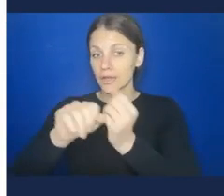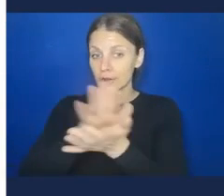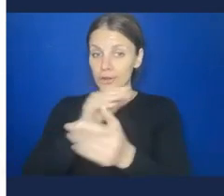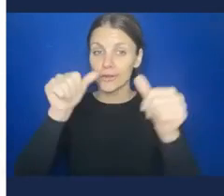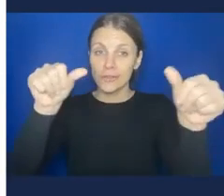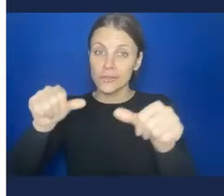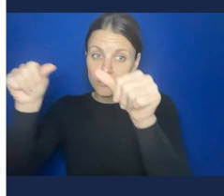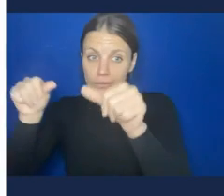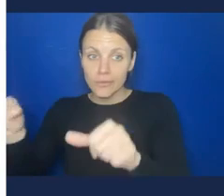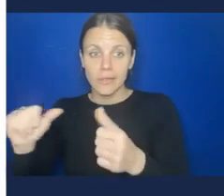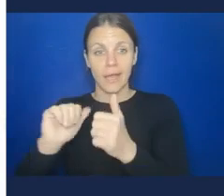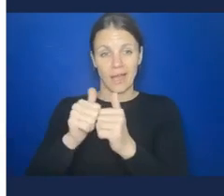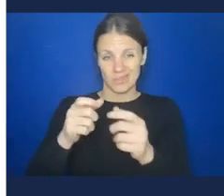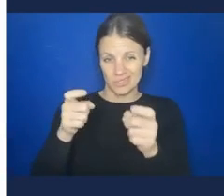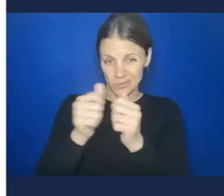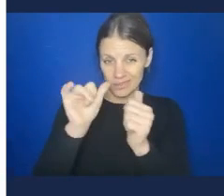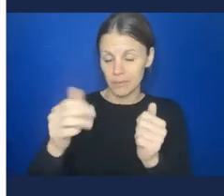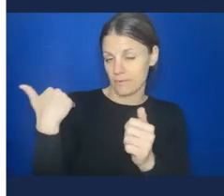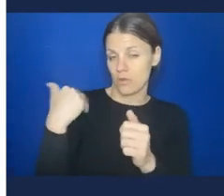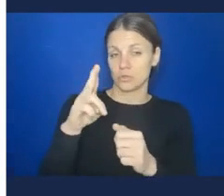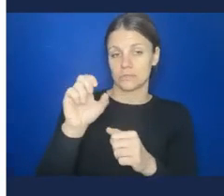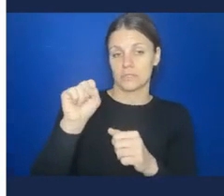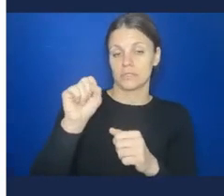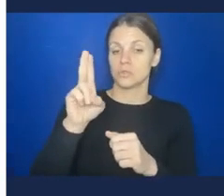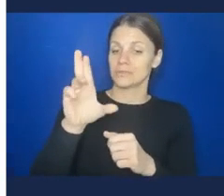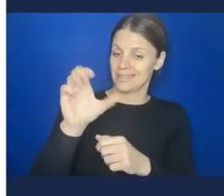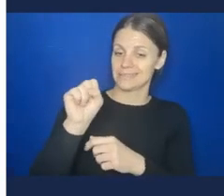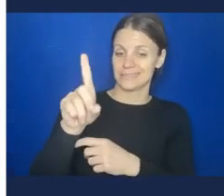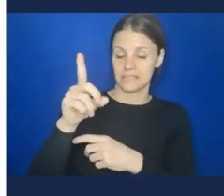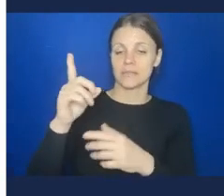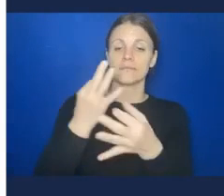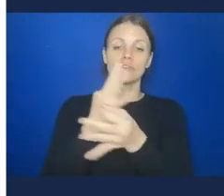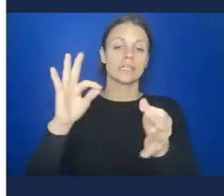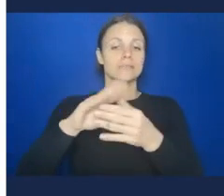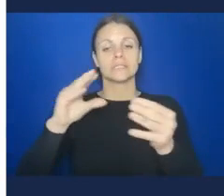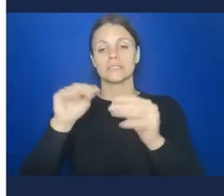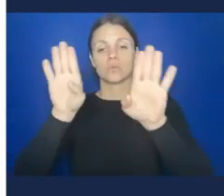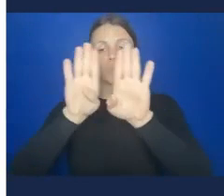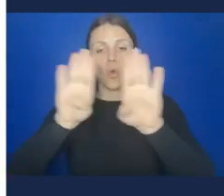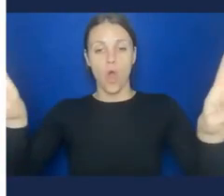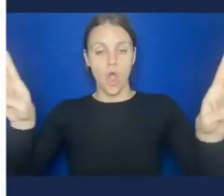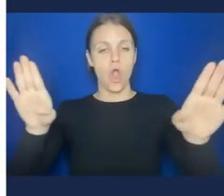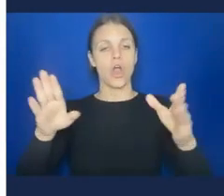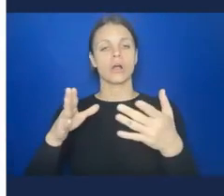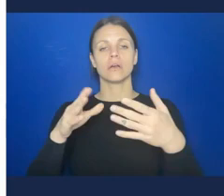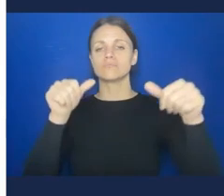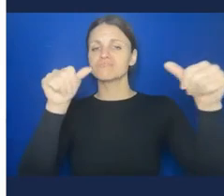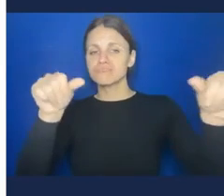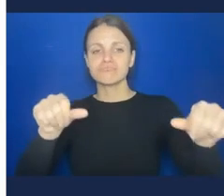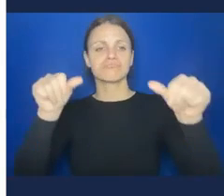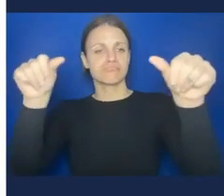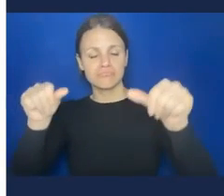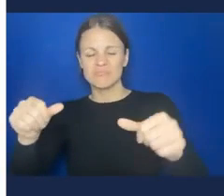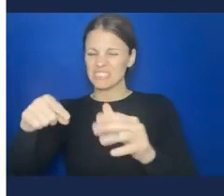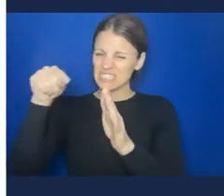remember last time I was at UCSD, there was like a free speech wall, and there was some deep conversations about how